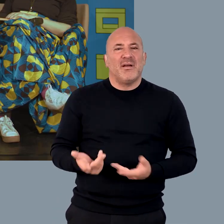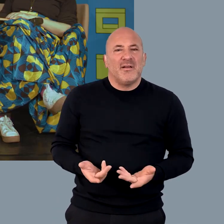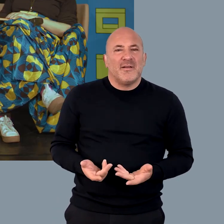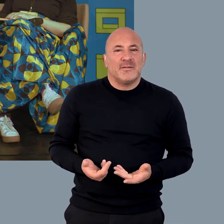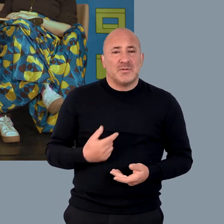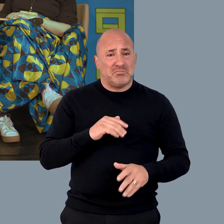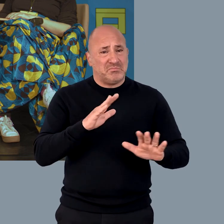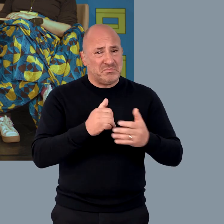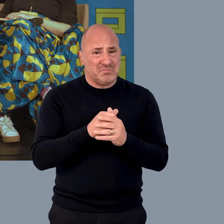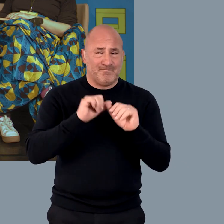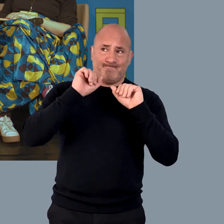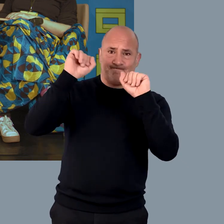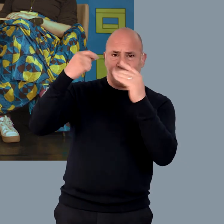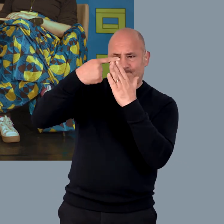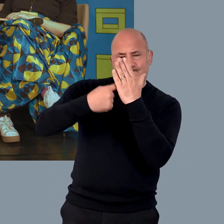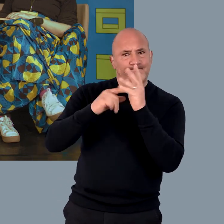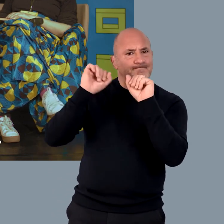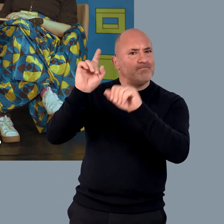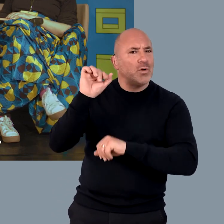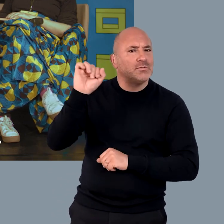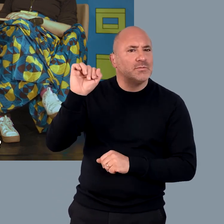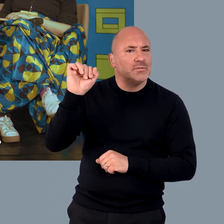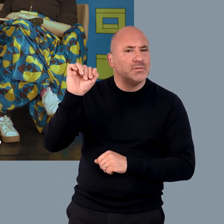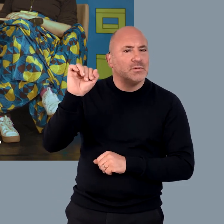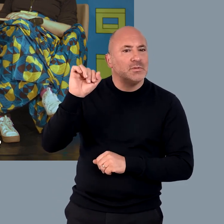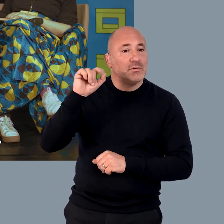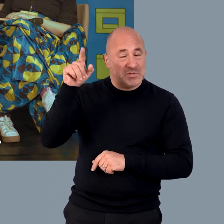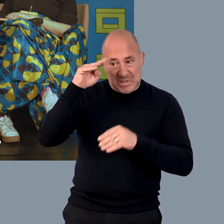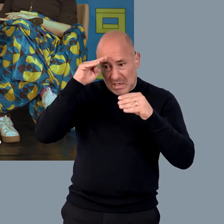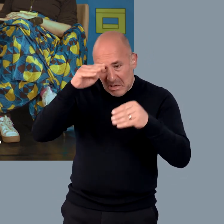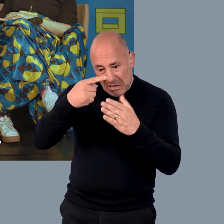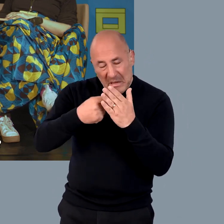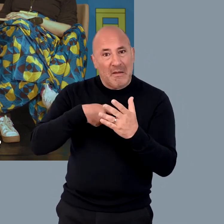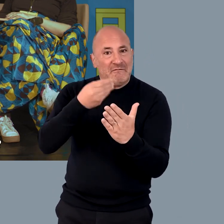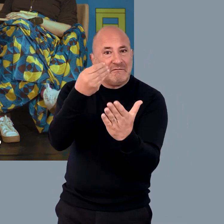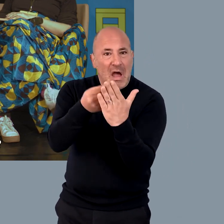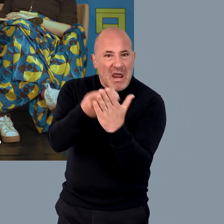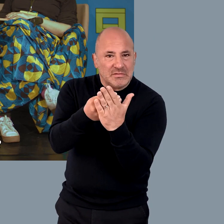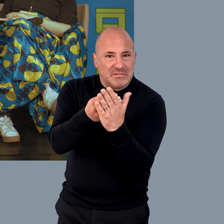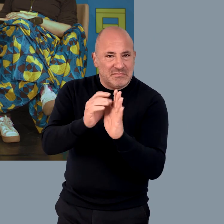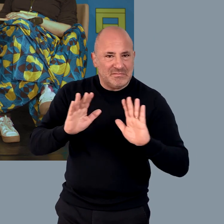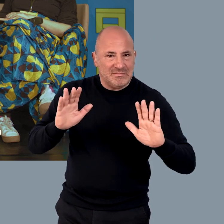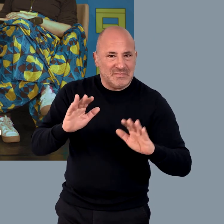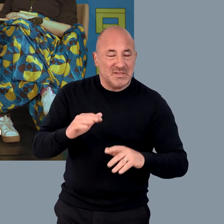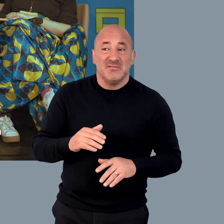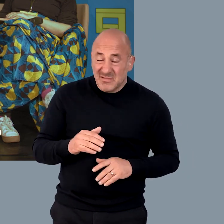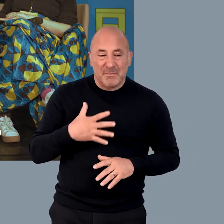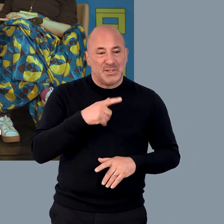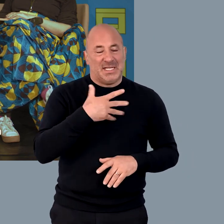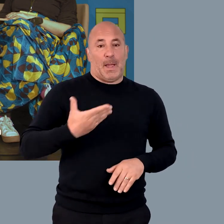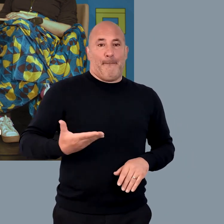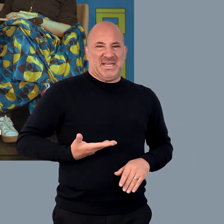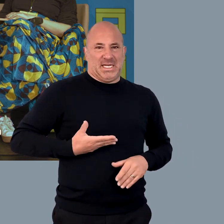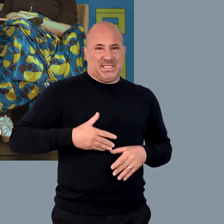for this project, but upper management won't buy in. And then I say, well, what is upper management's agenda right now? Are they focused